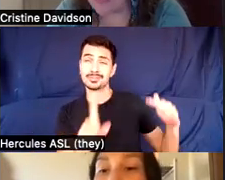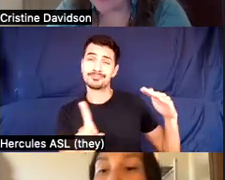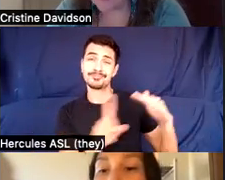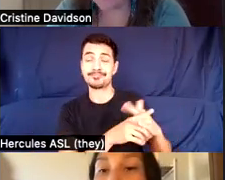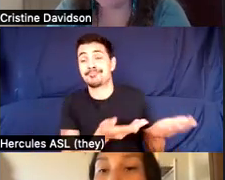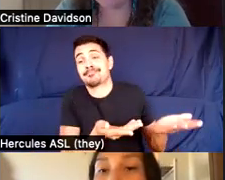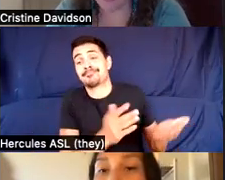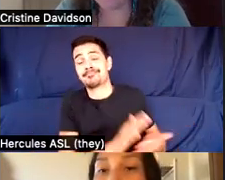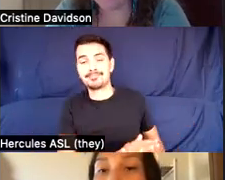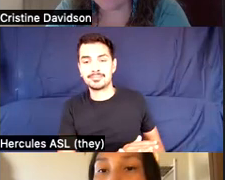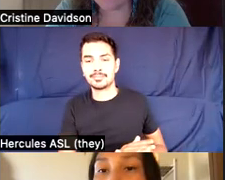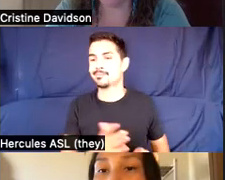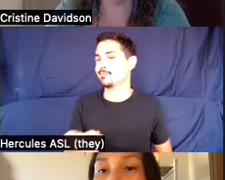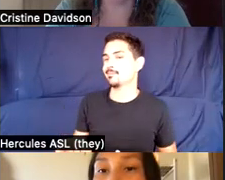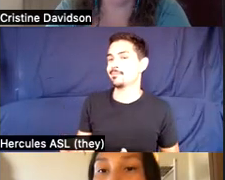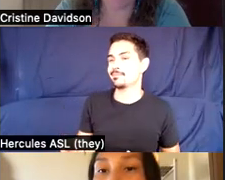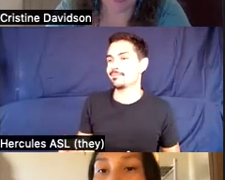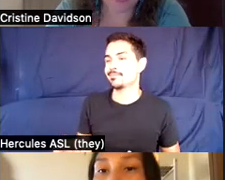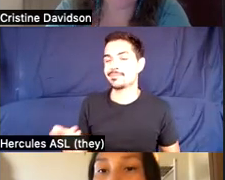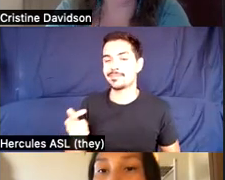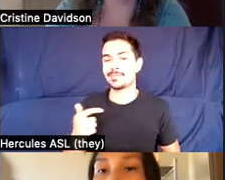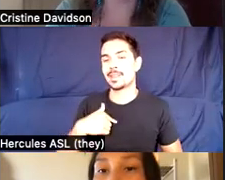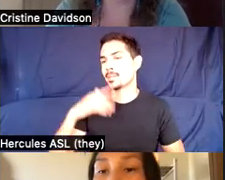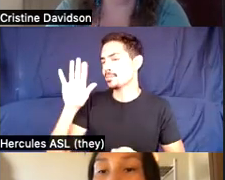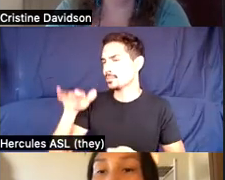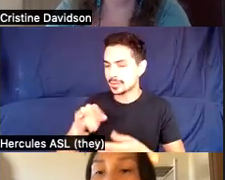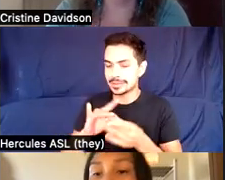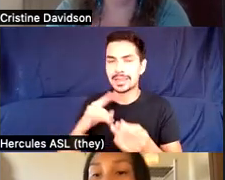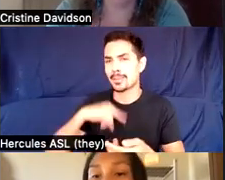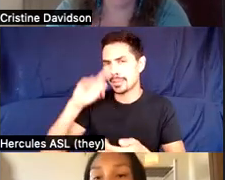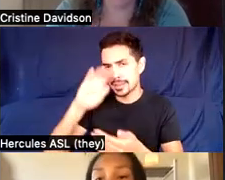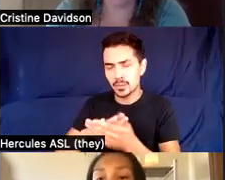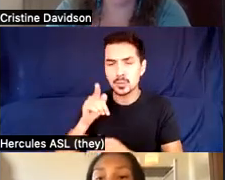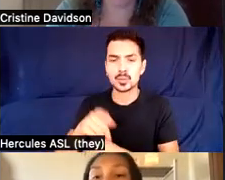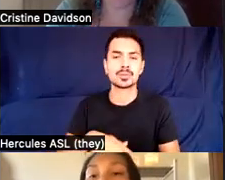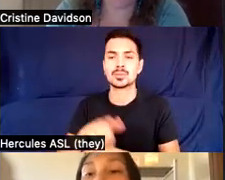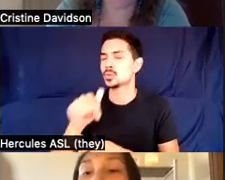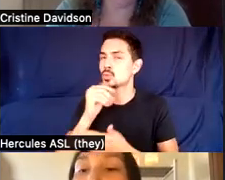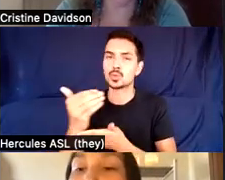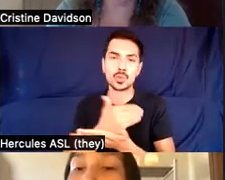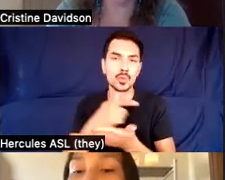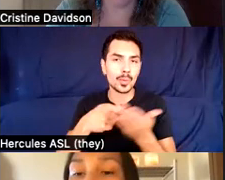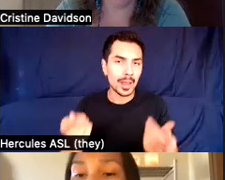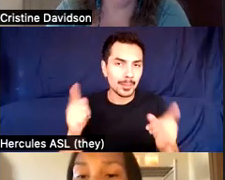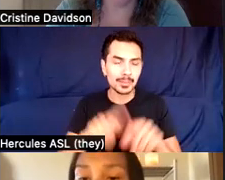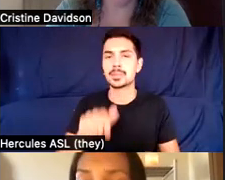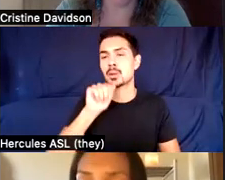I believe you, your safety matters, that it wasn't their fault and that they didn't deserve what happened. It's not your fault.